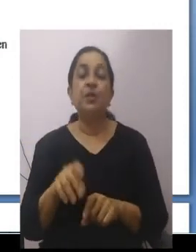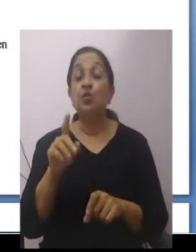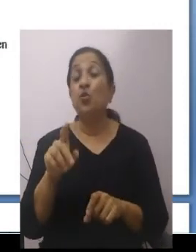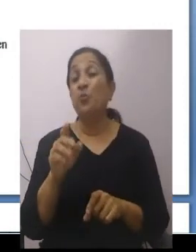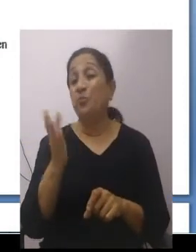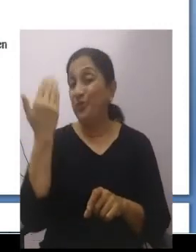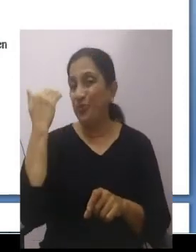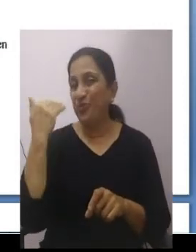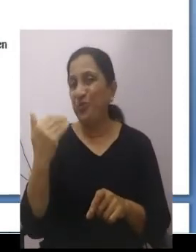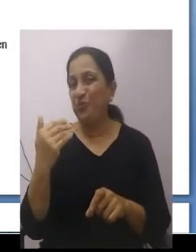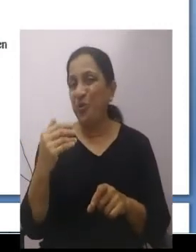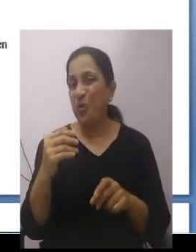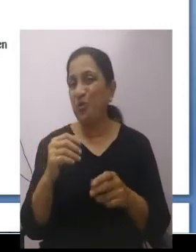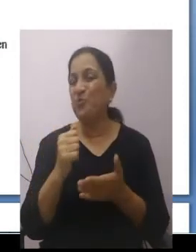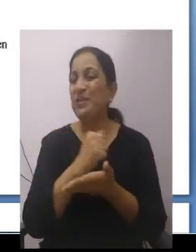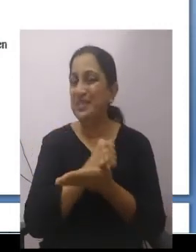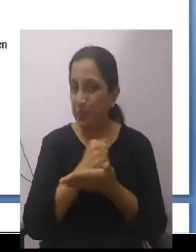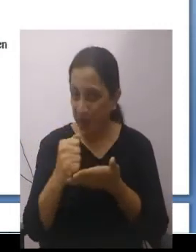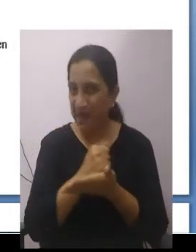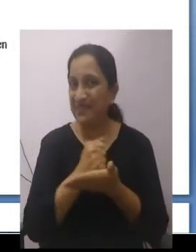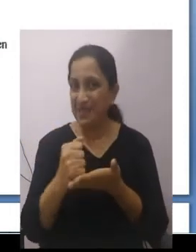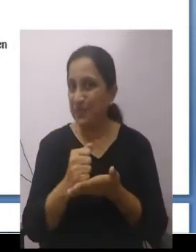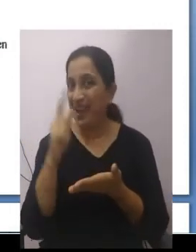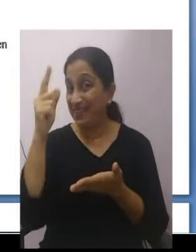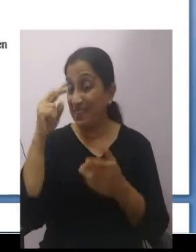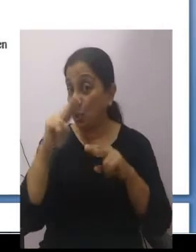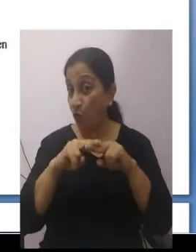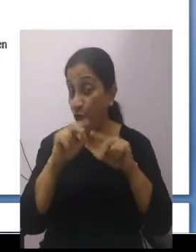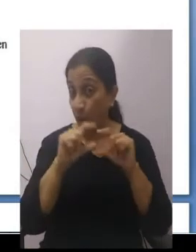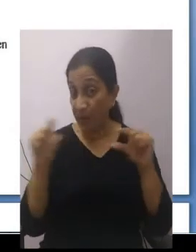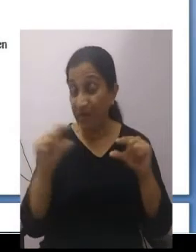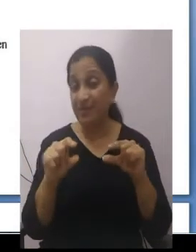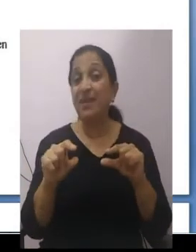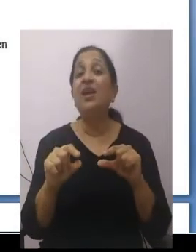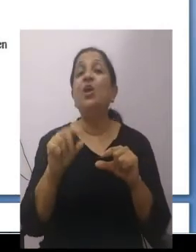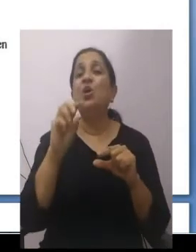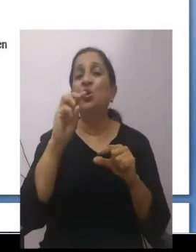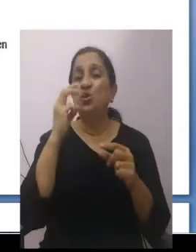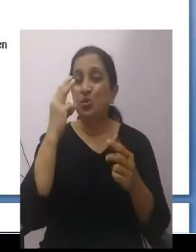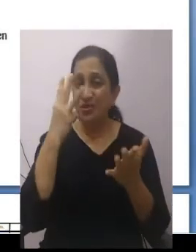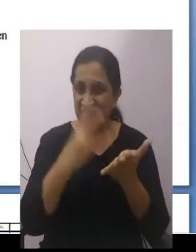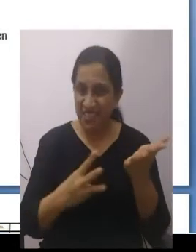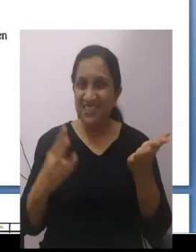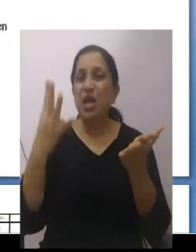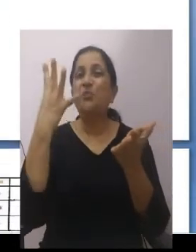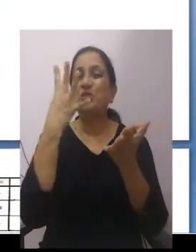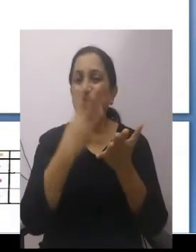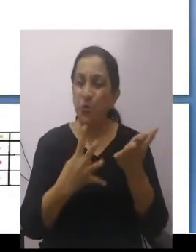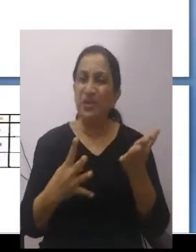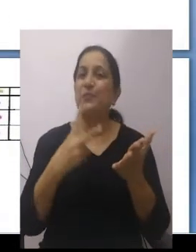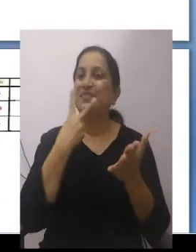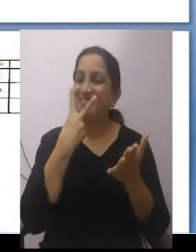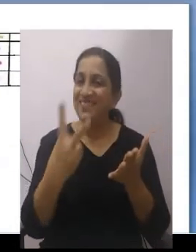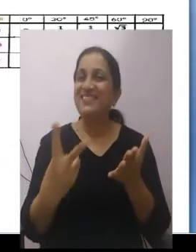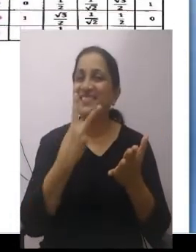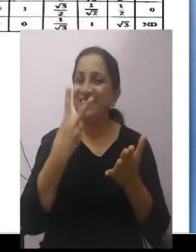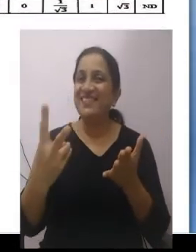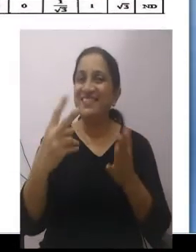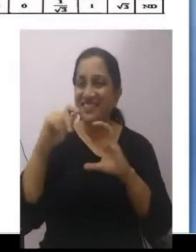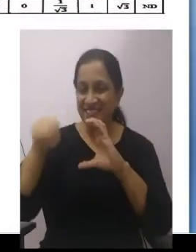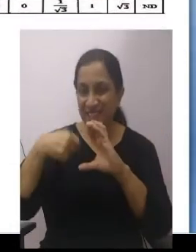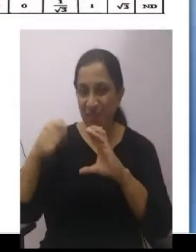Unless you practice these sums and go through my video 3 or 4 times, you will not be able